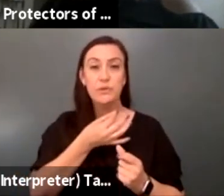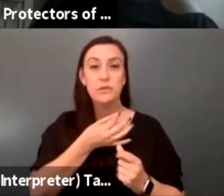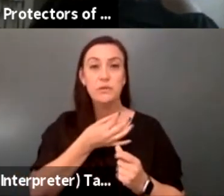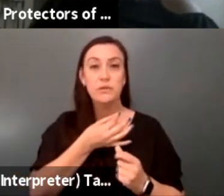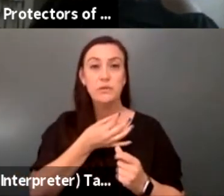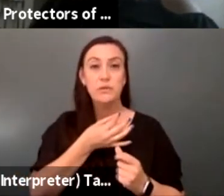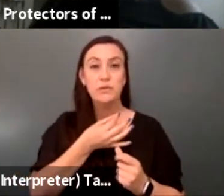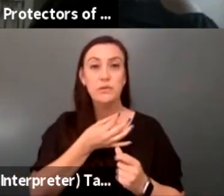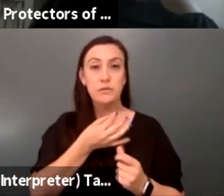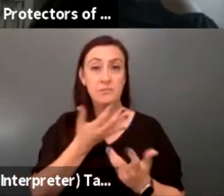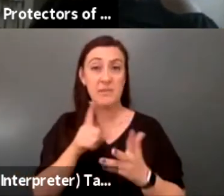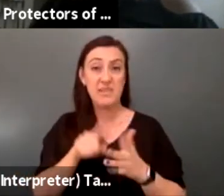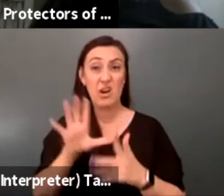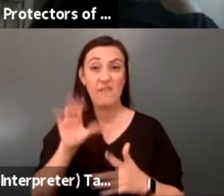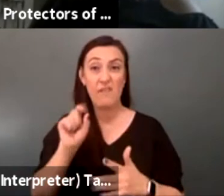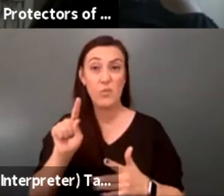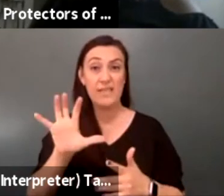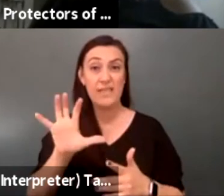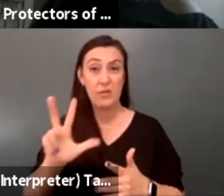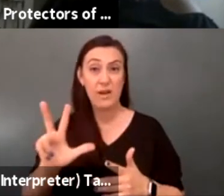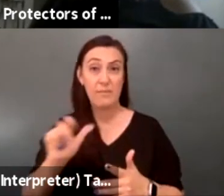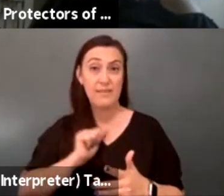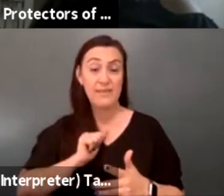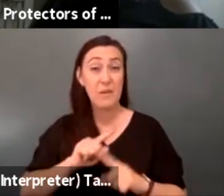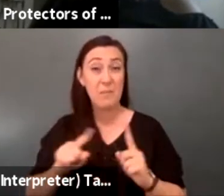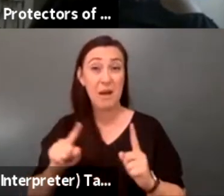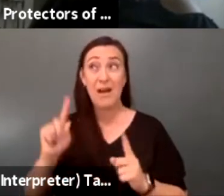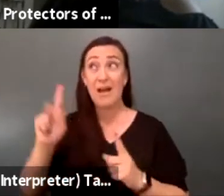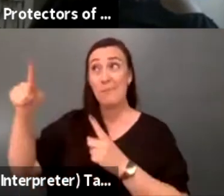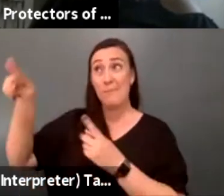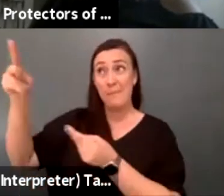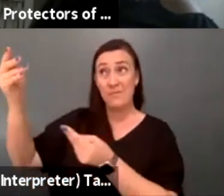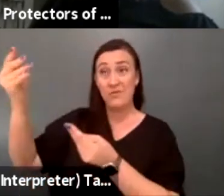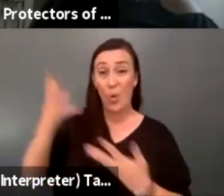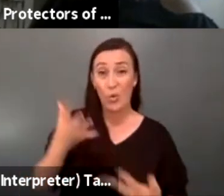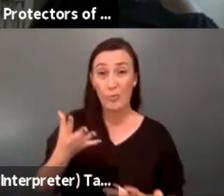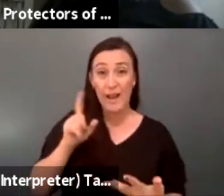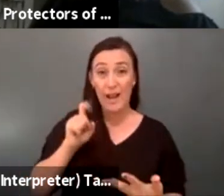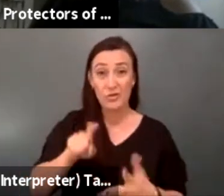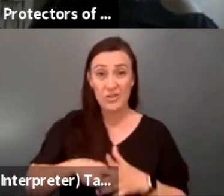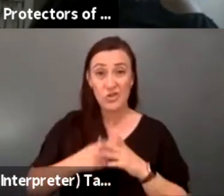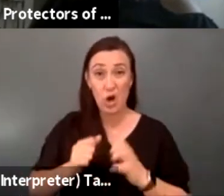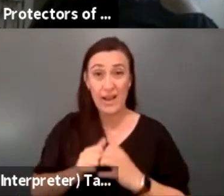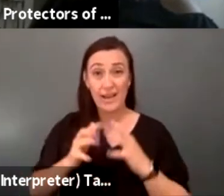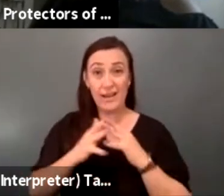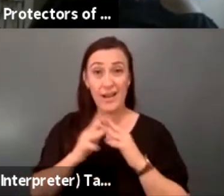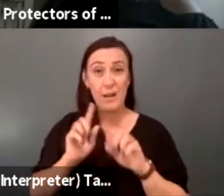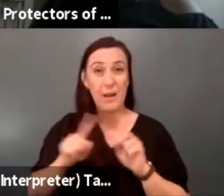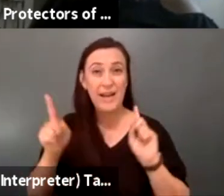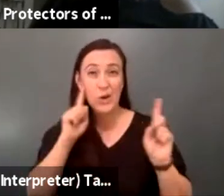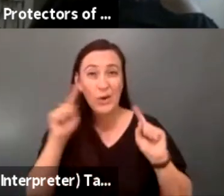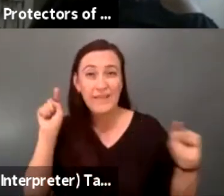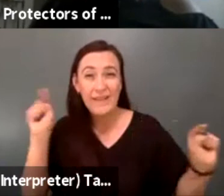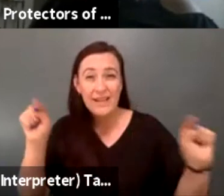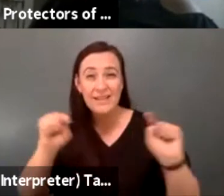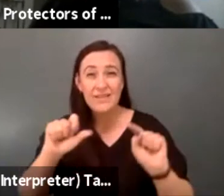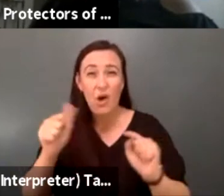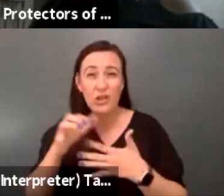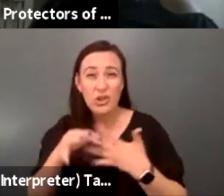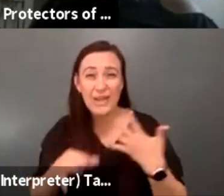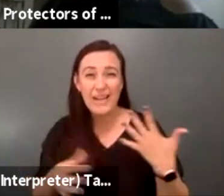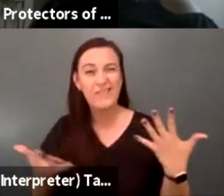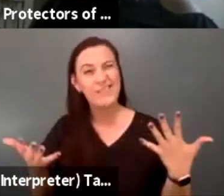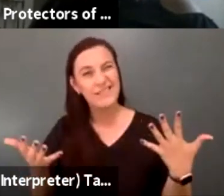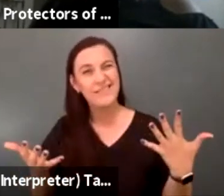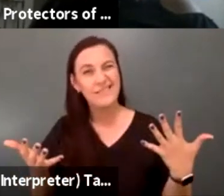possibly starting a 501c3. Well, I've been told to start a 501c3, and then hearing these other alternatives, and